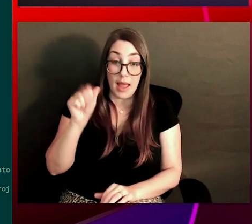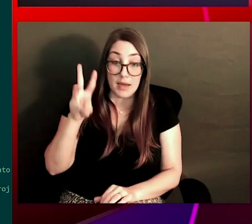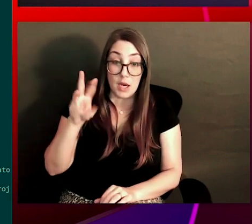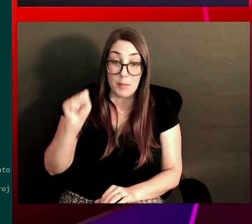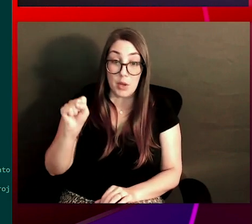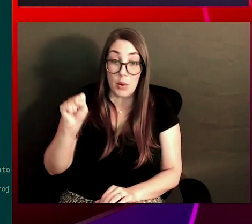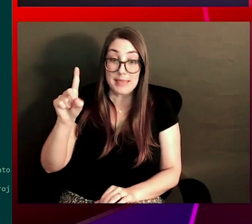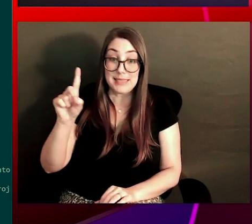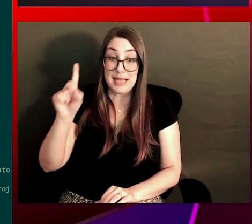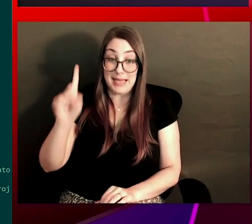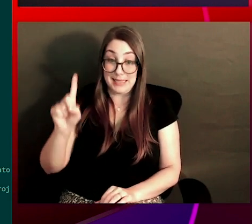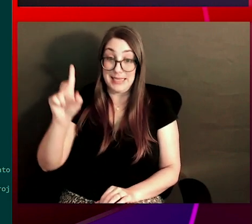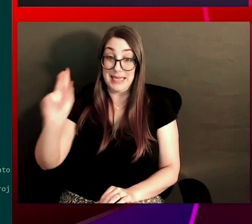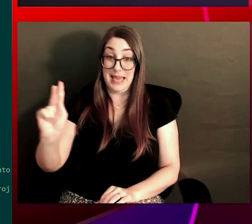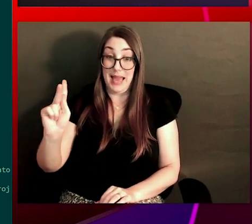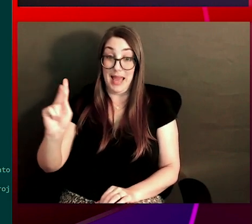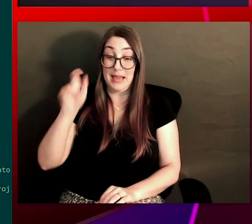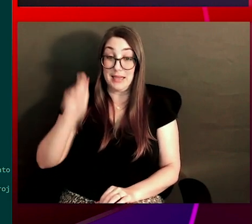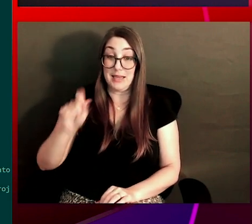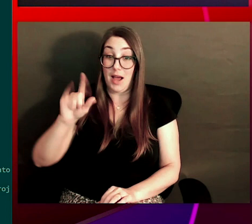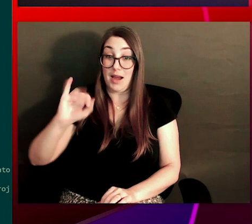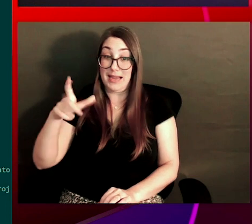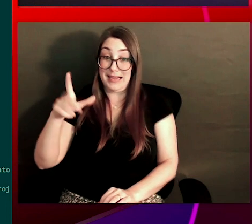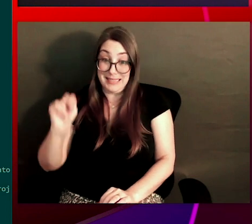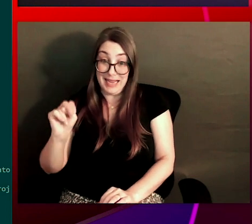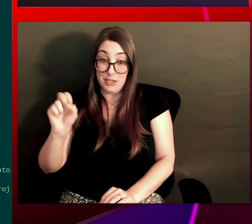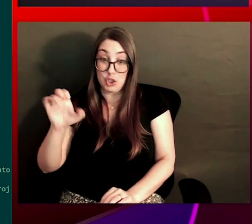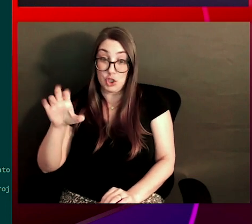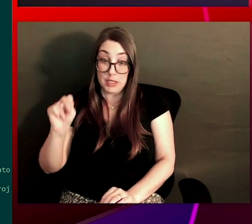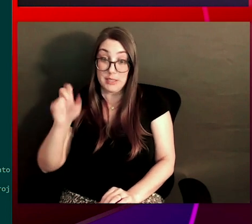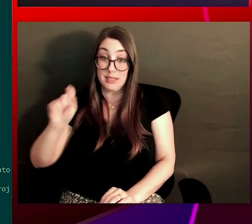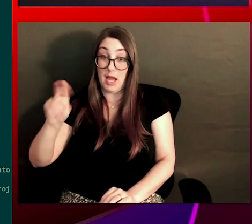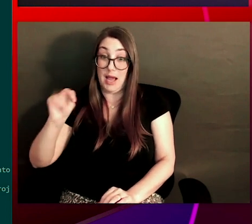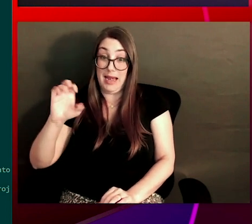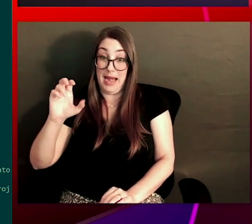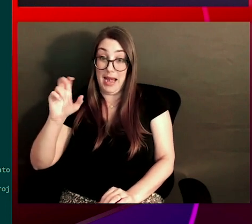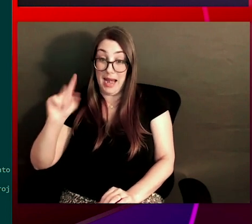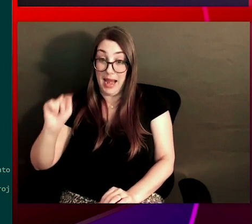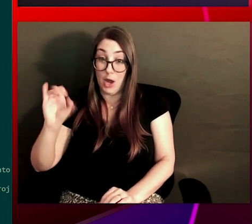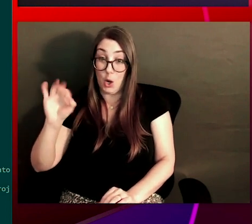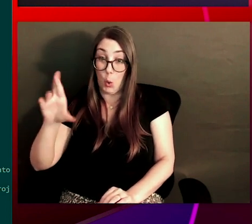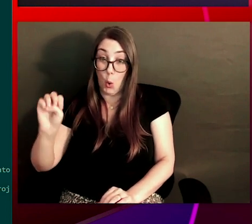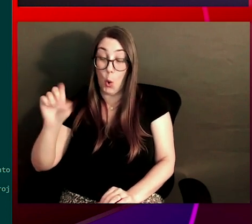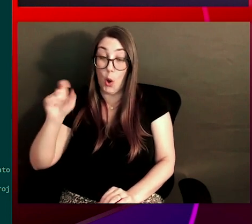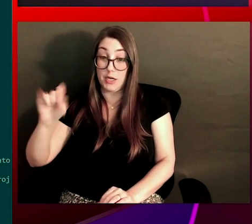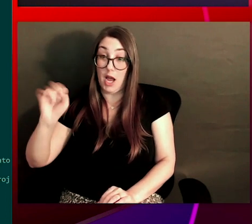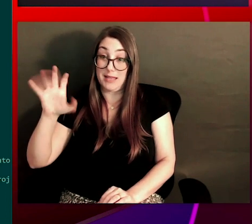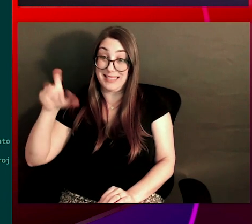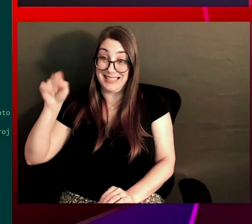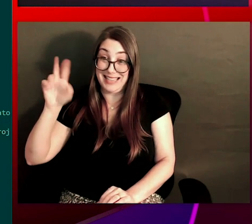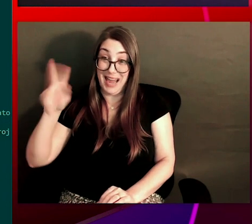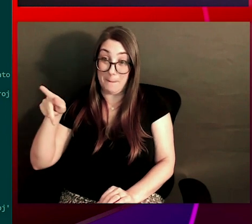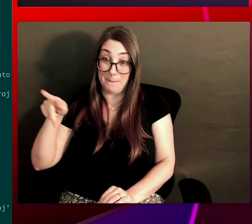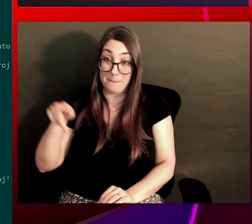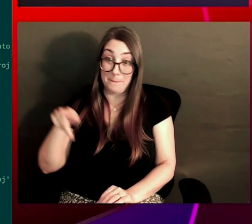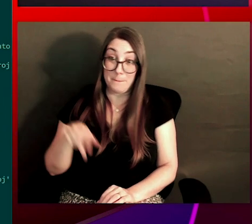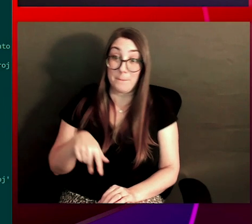just coming from NuGet, extensions.NET Core .setup. And this is one that we use to help with dependency injection and so